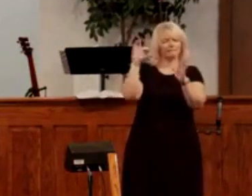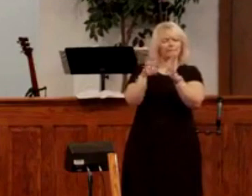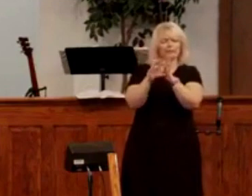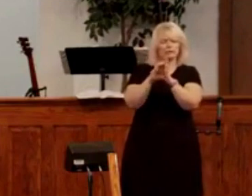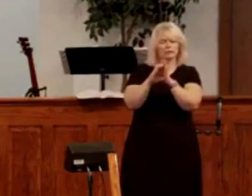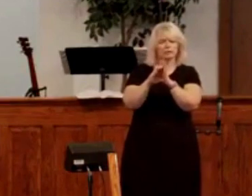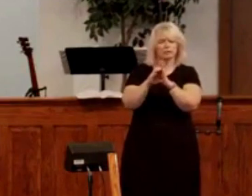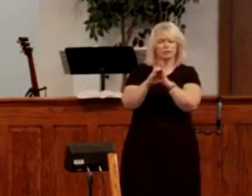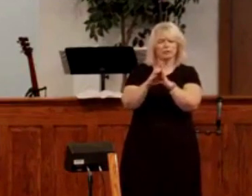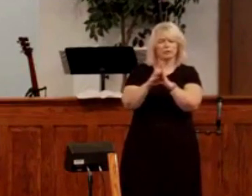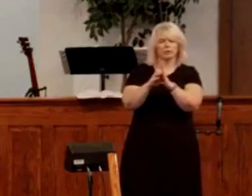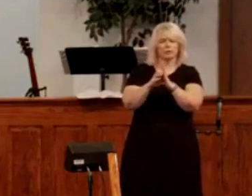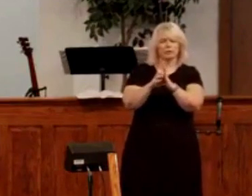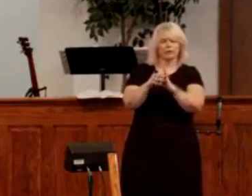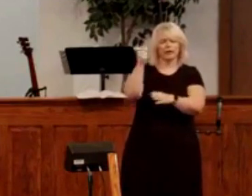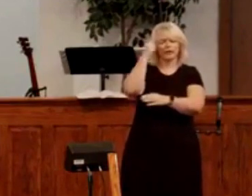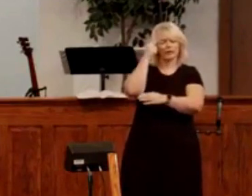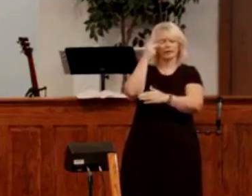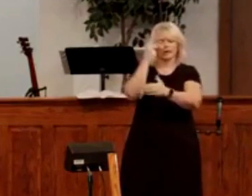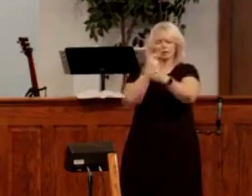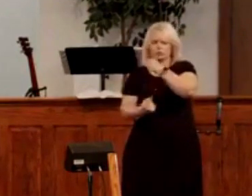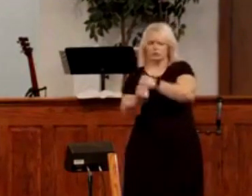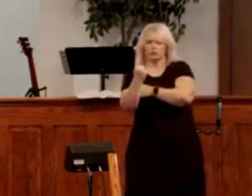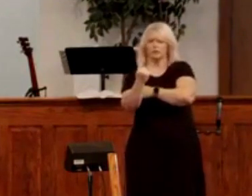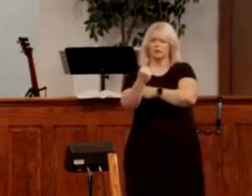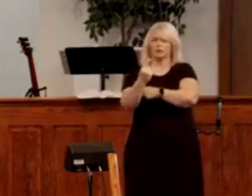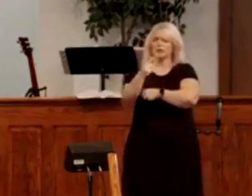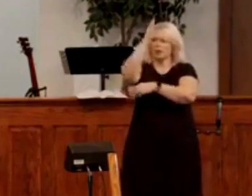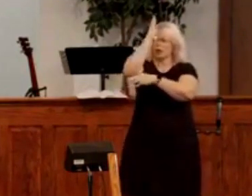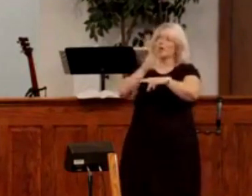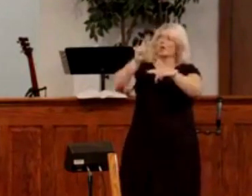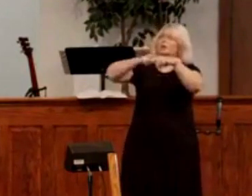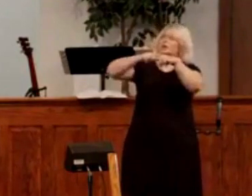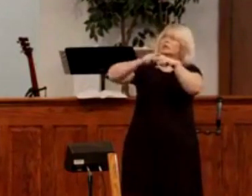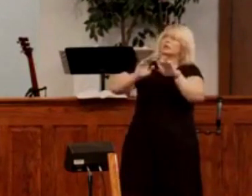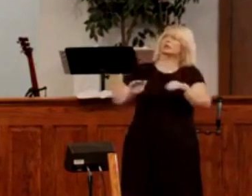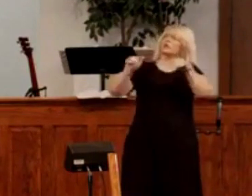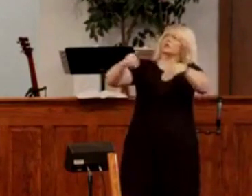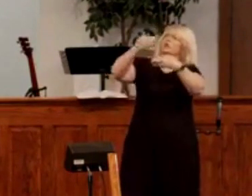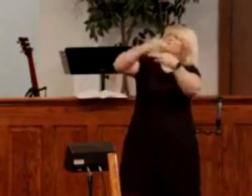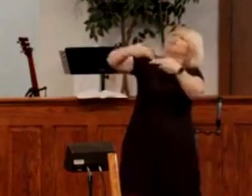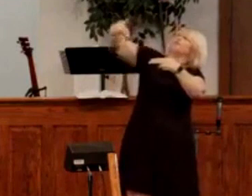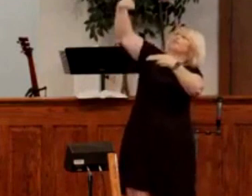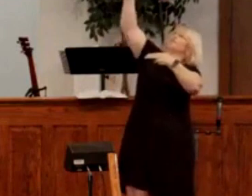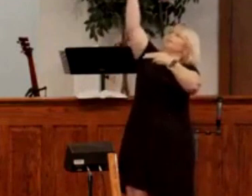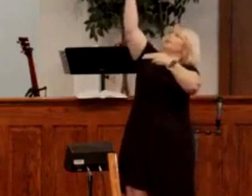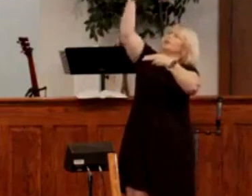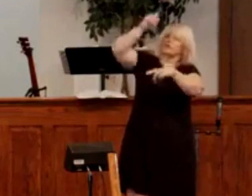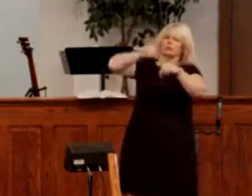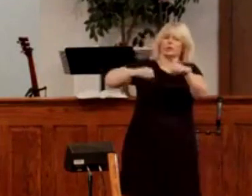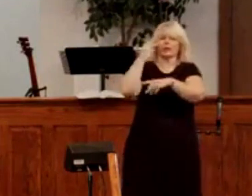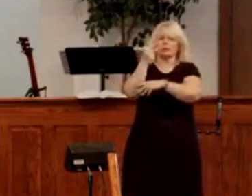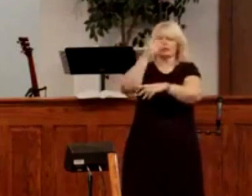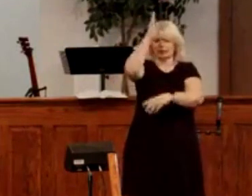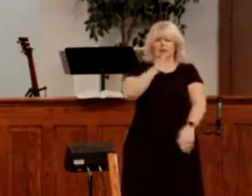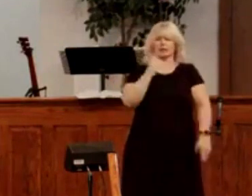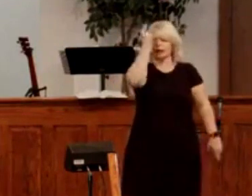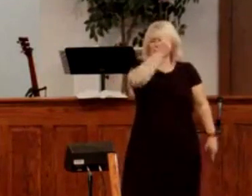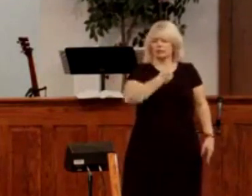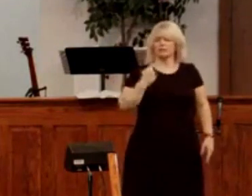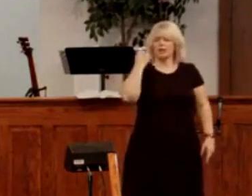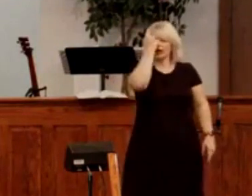Trinity, I visualize God sitting on a throne. He's high above everything, above all creation. We can't actually see his face. We know